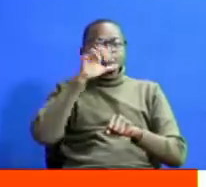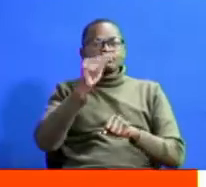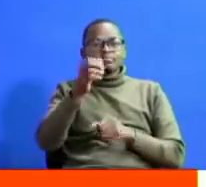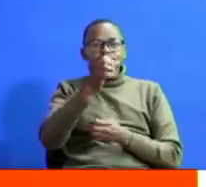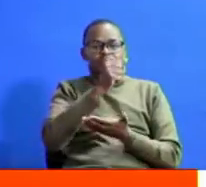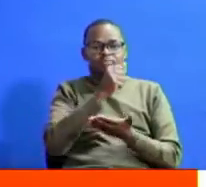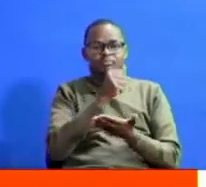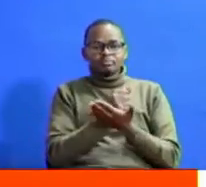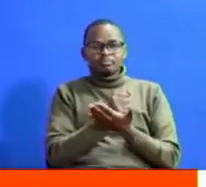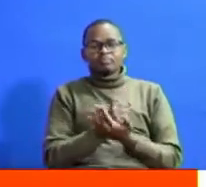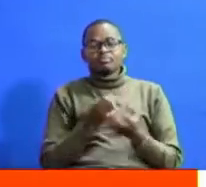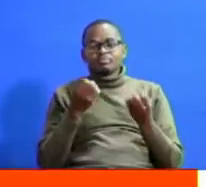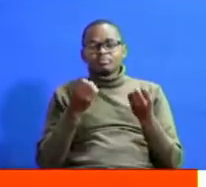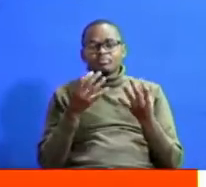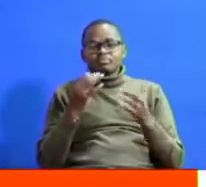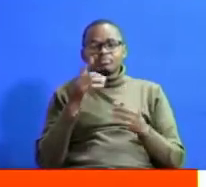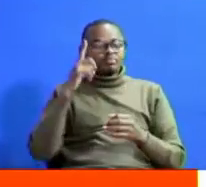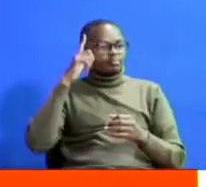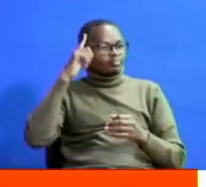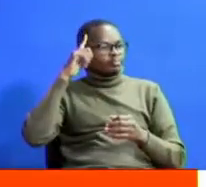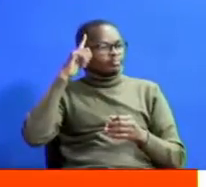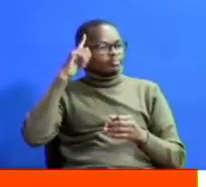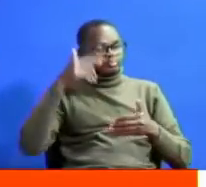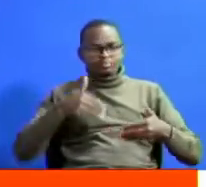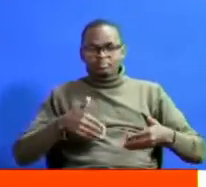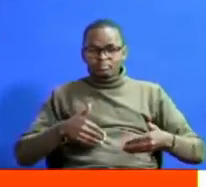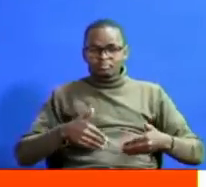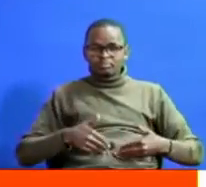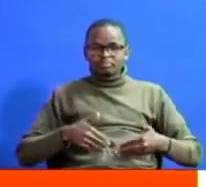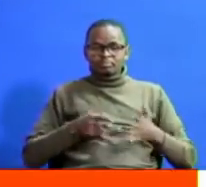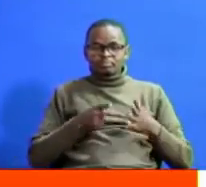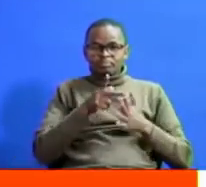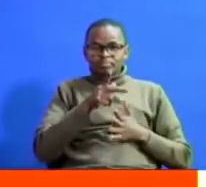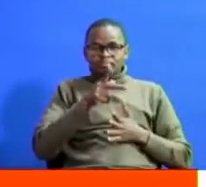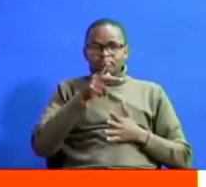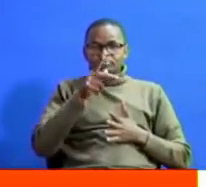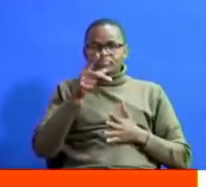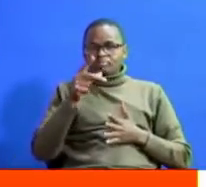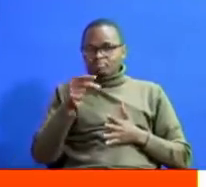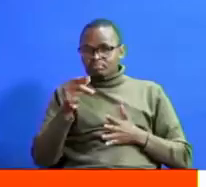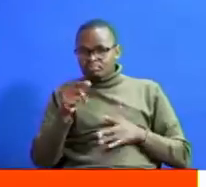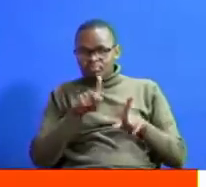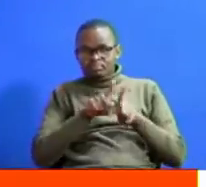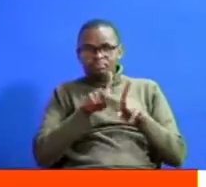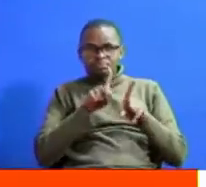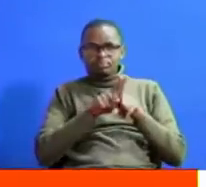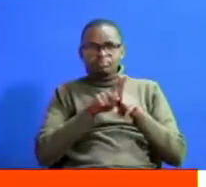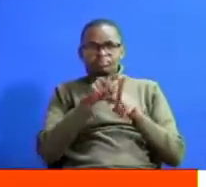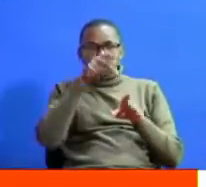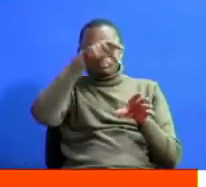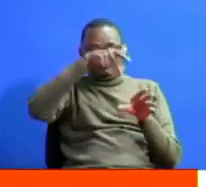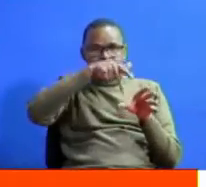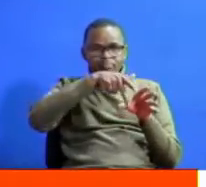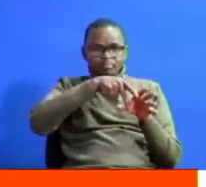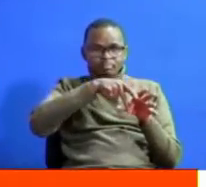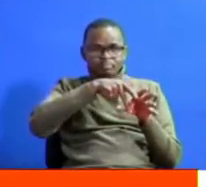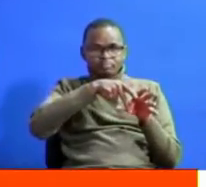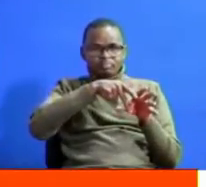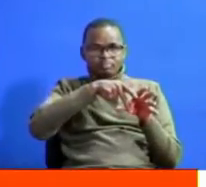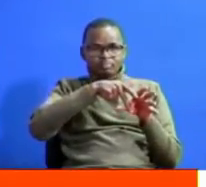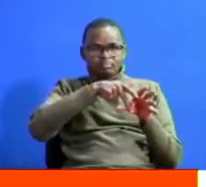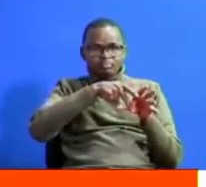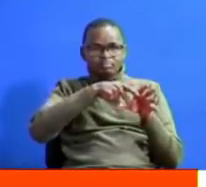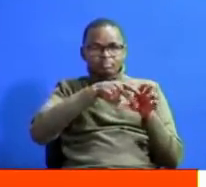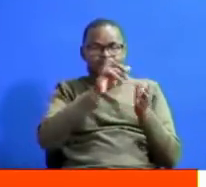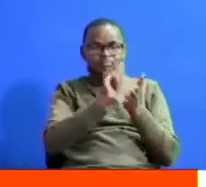employment. Wengi wanalala njaa. Bei ya unga imepanda, ya mafuta imepanda, ya mbolea imepanda. Na